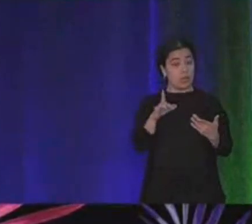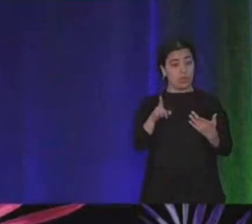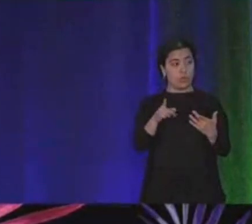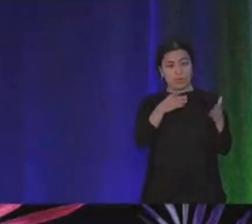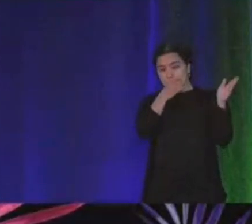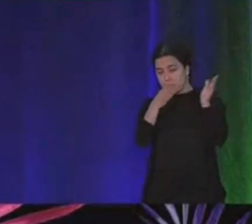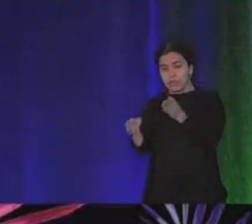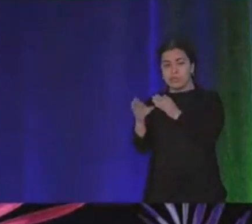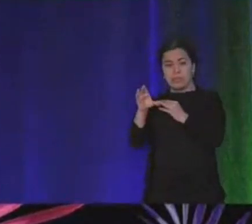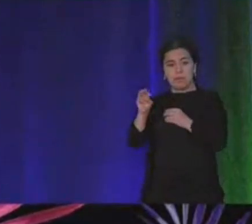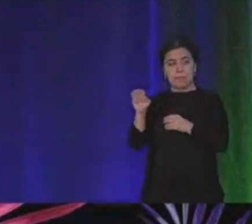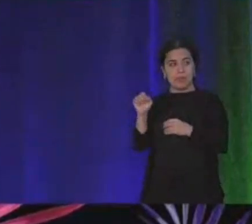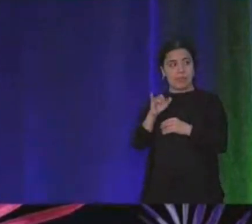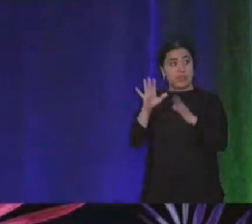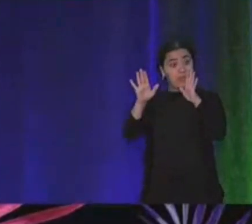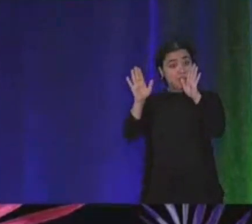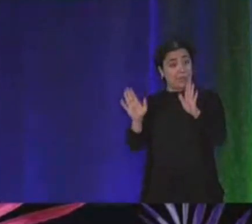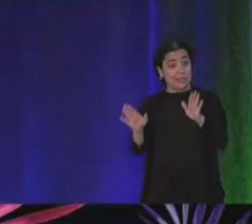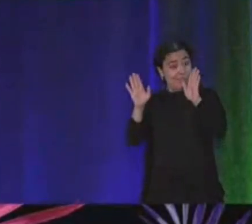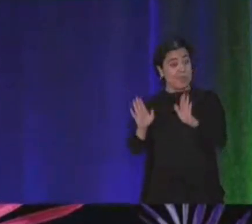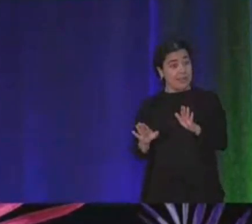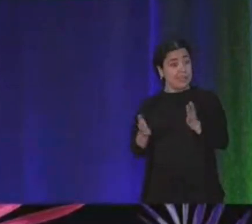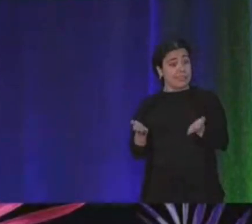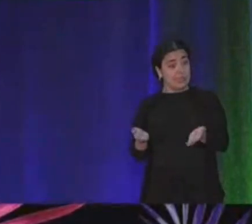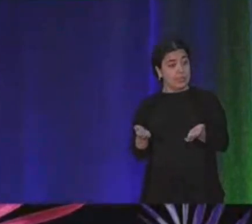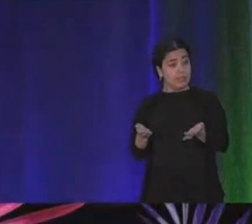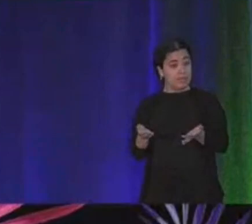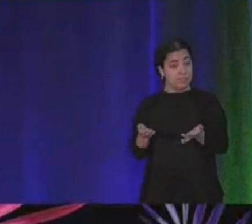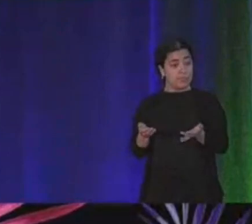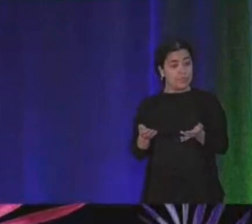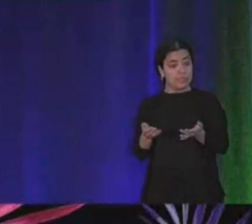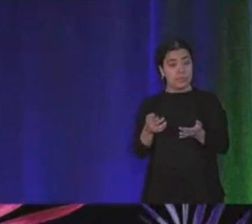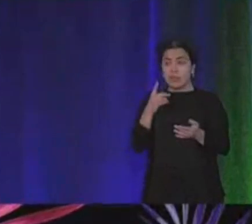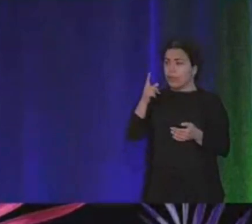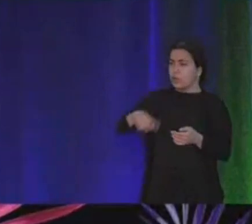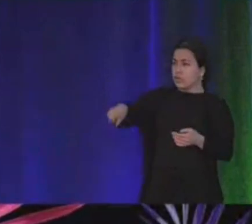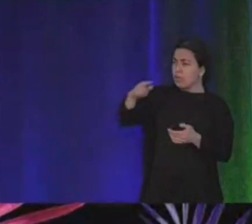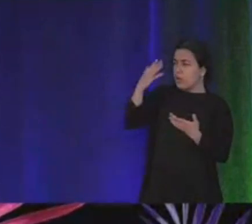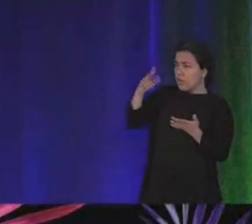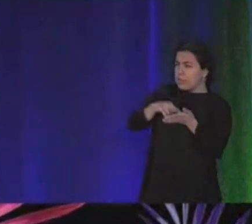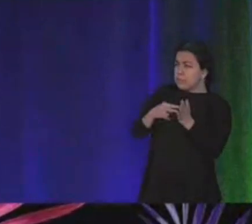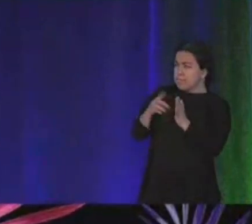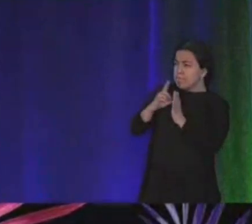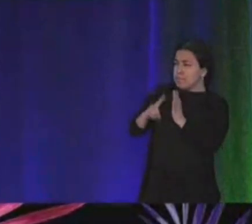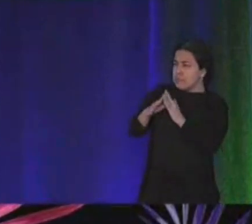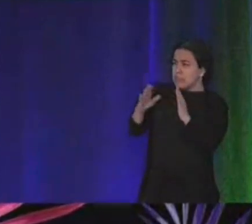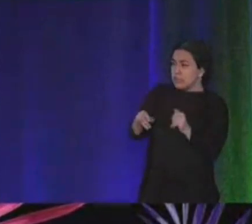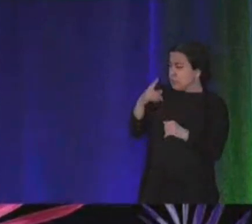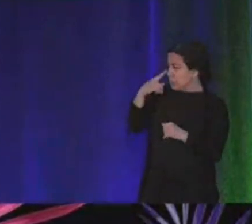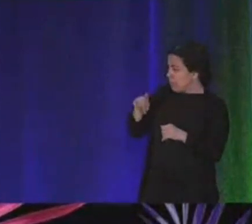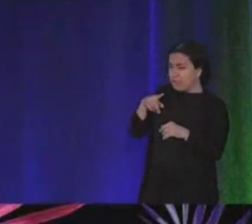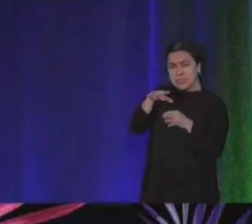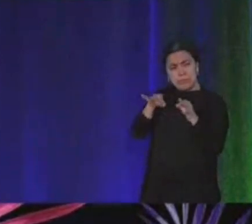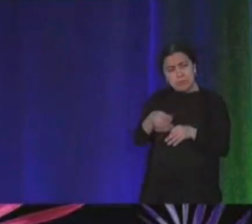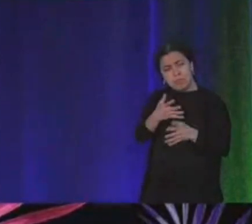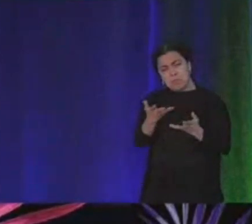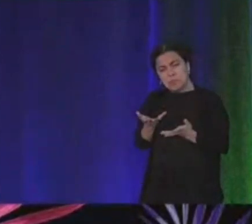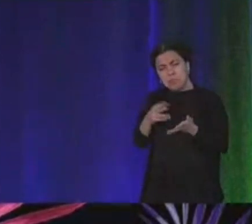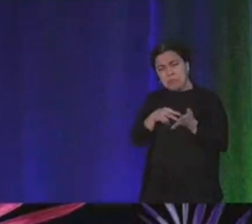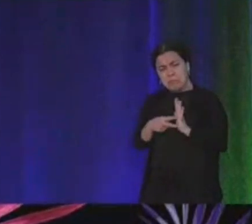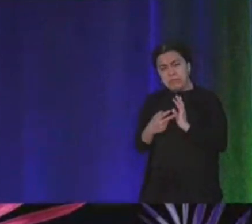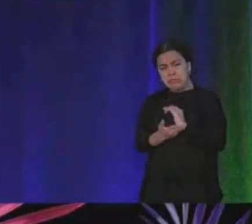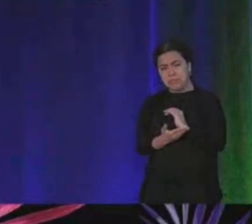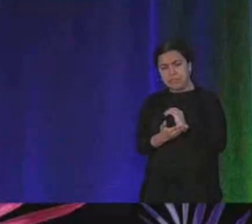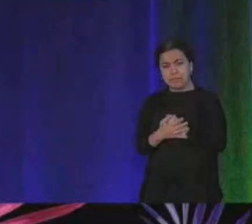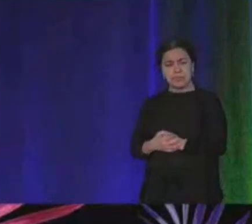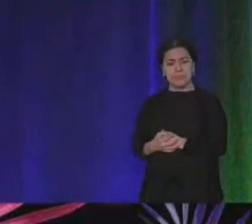CMS and all that kind of other stuff. That's great. That's great to hear. So for those of you who don't know what a design system is, Hosh'ki, can you take a little minute to define what a design system means